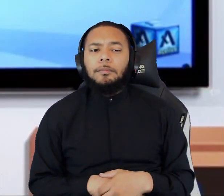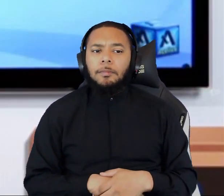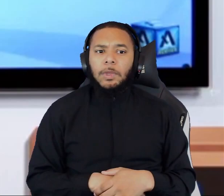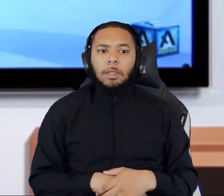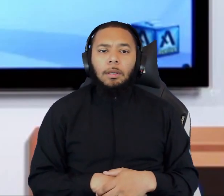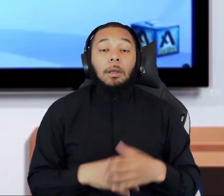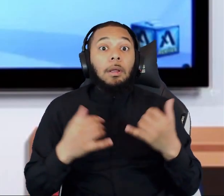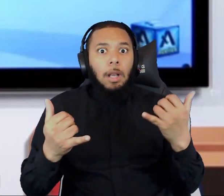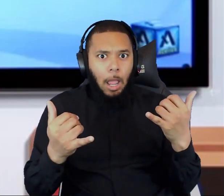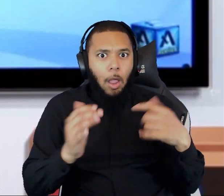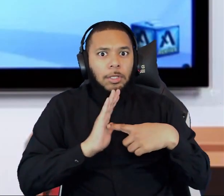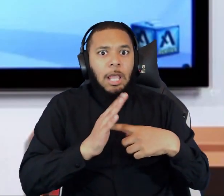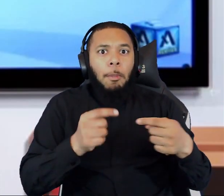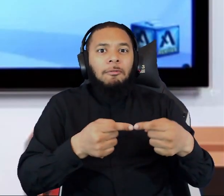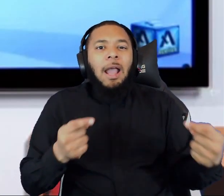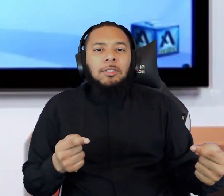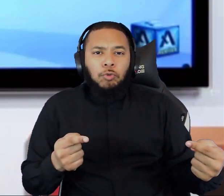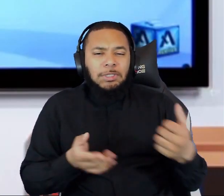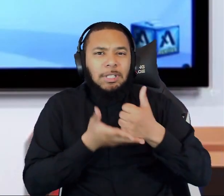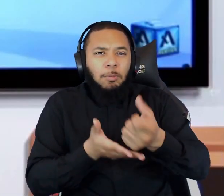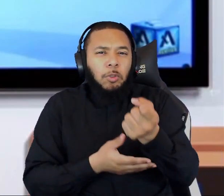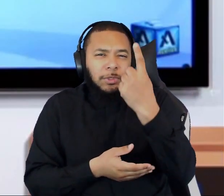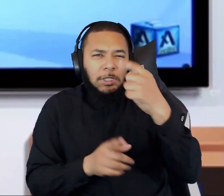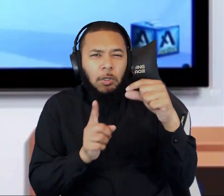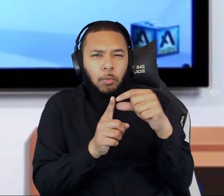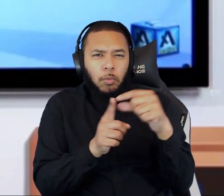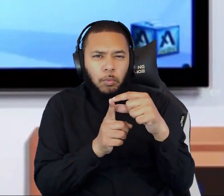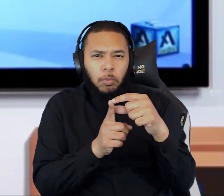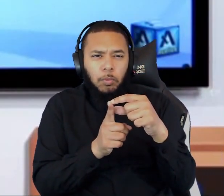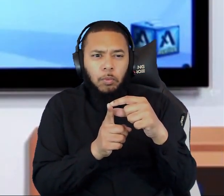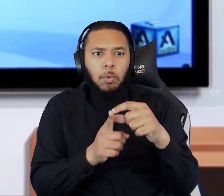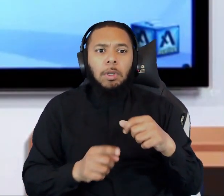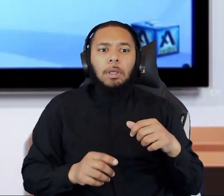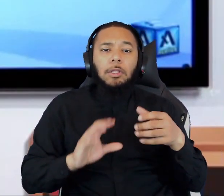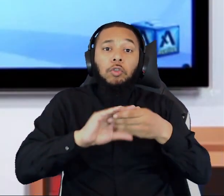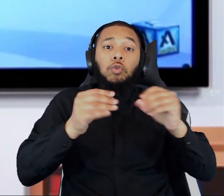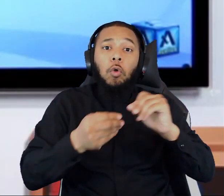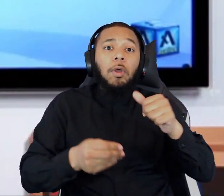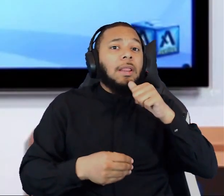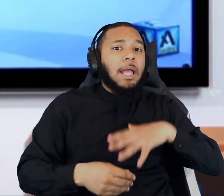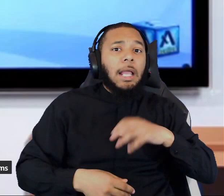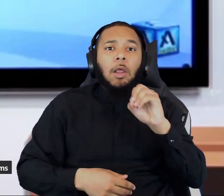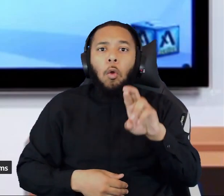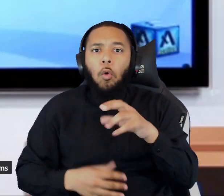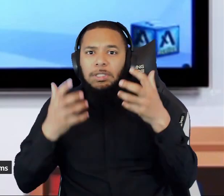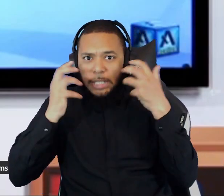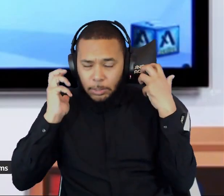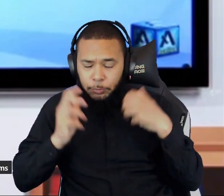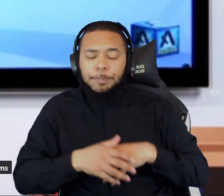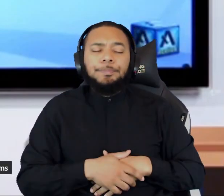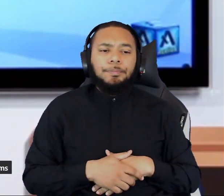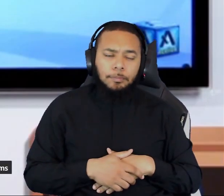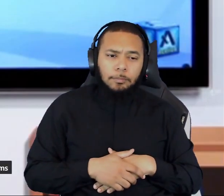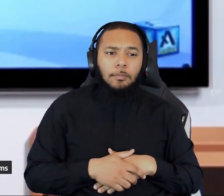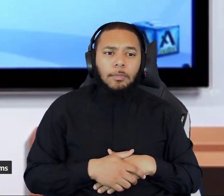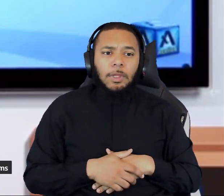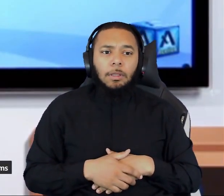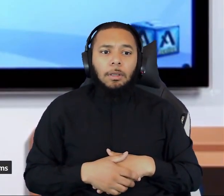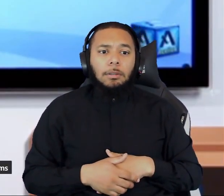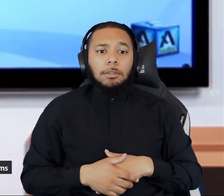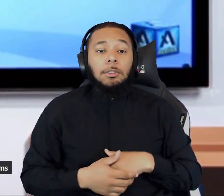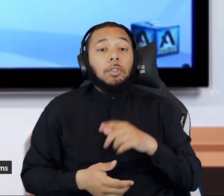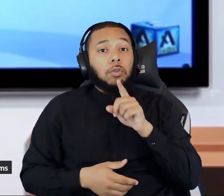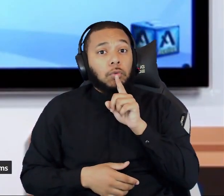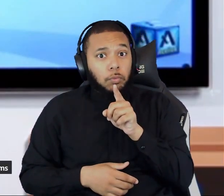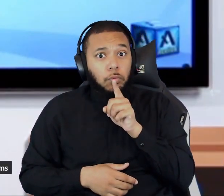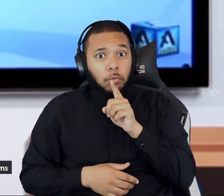a contrast to help you understand a word. This is from Lady or the Tiger, and this is what he says. Although